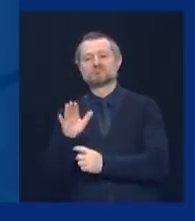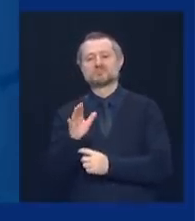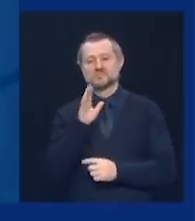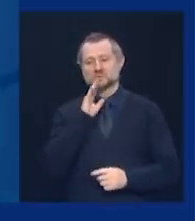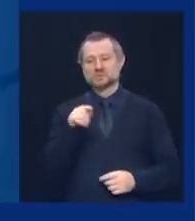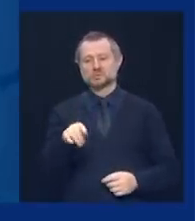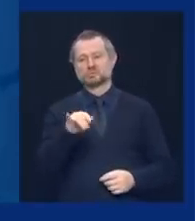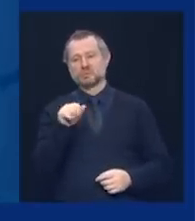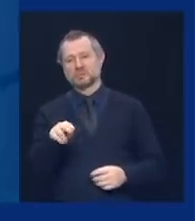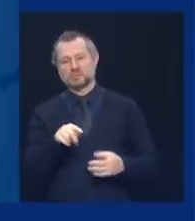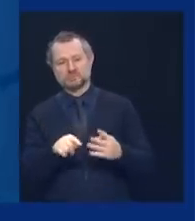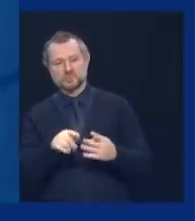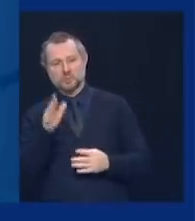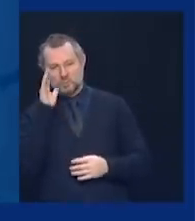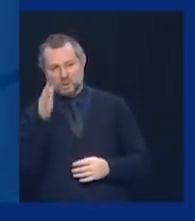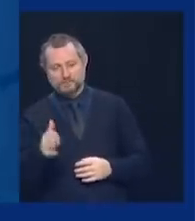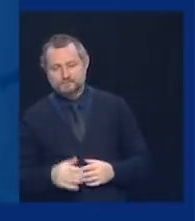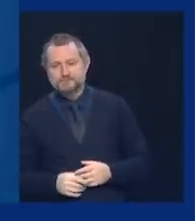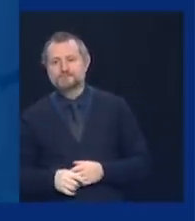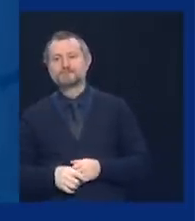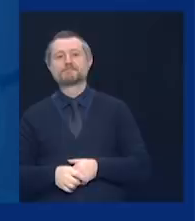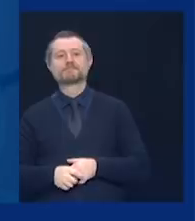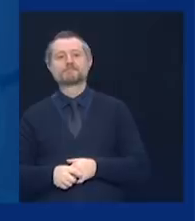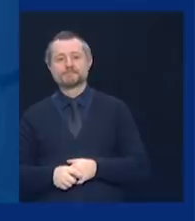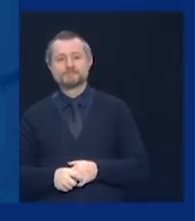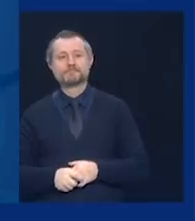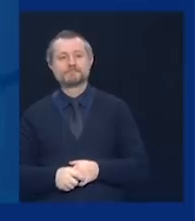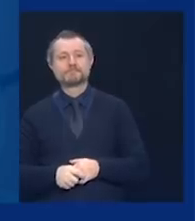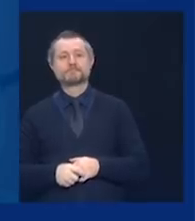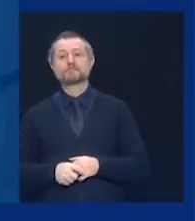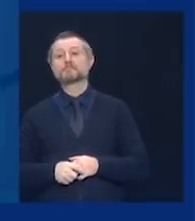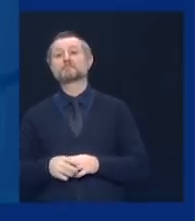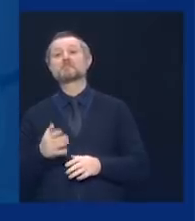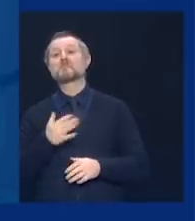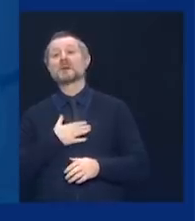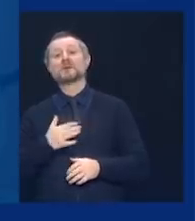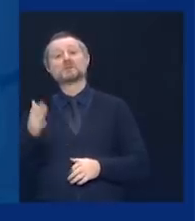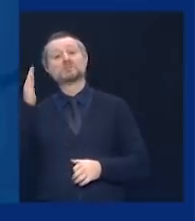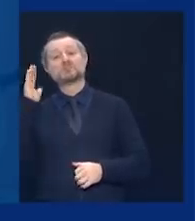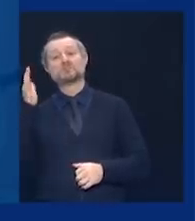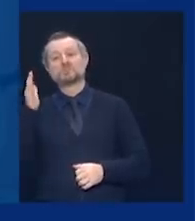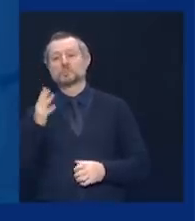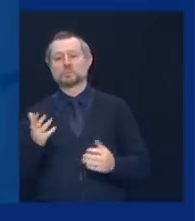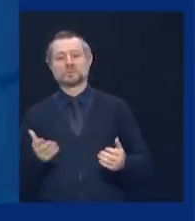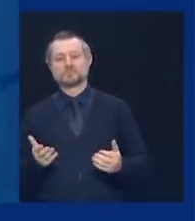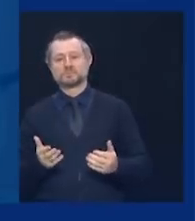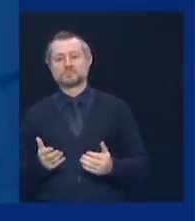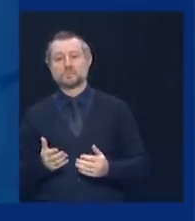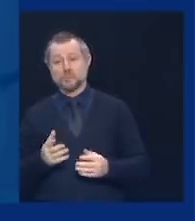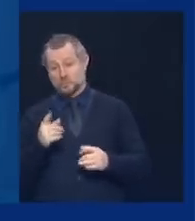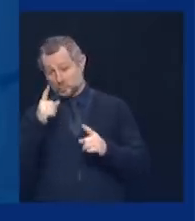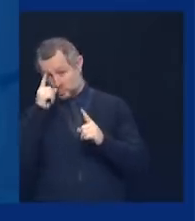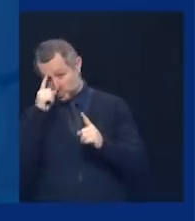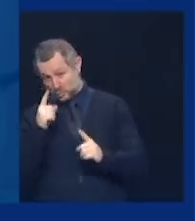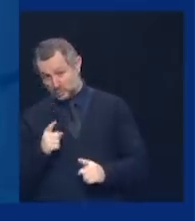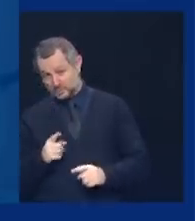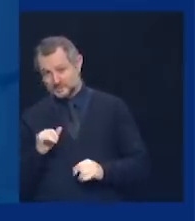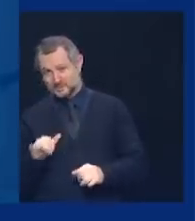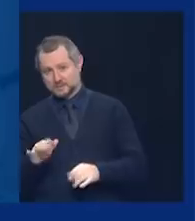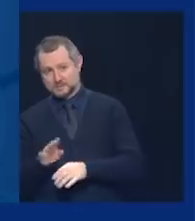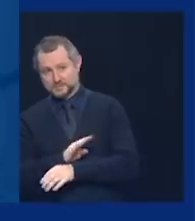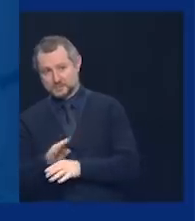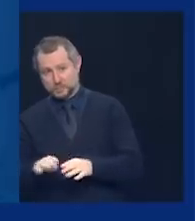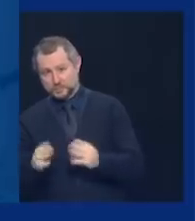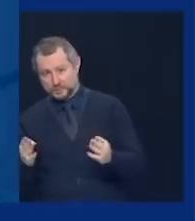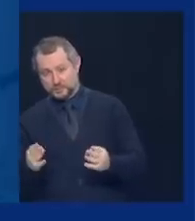The overall balance for the State of the State is how do you stay open safely and how do you